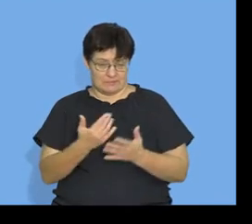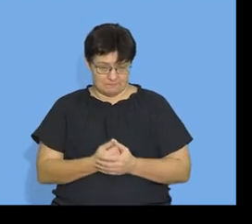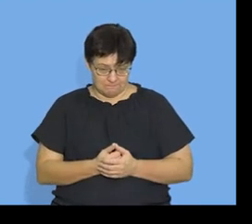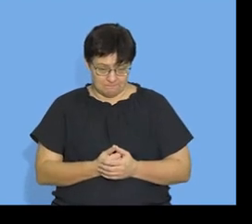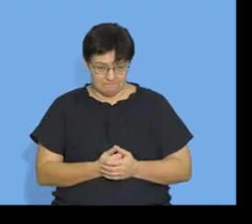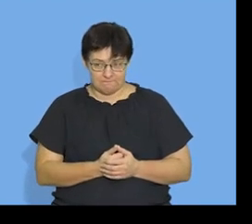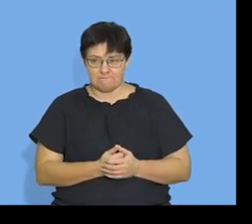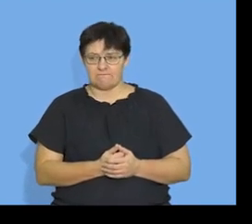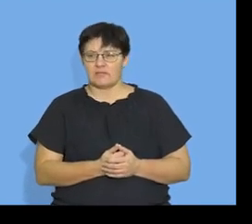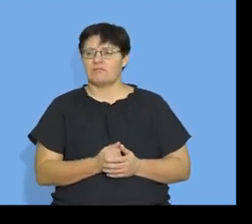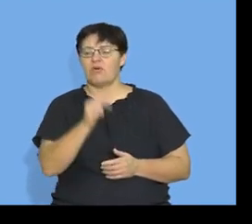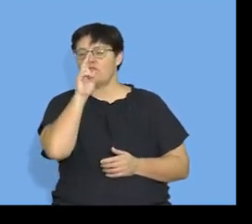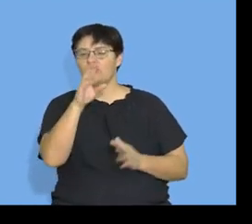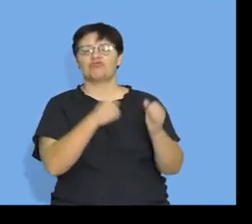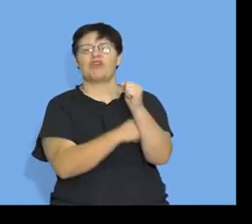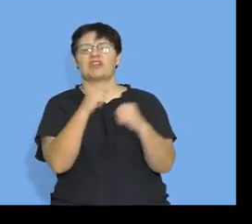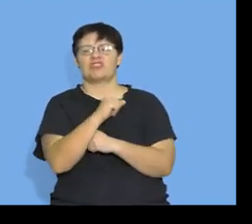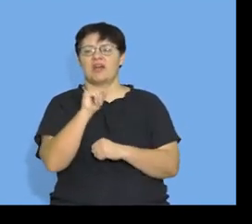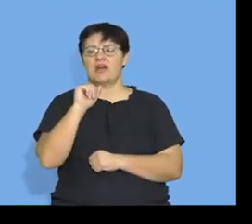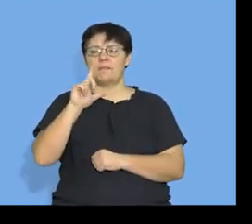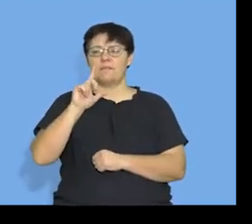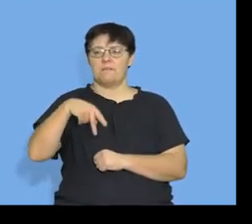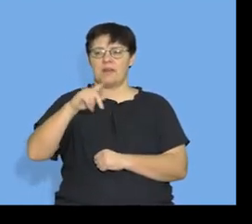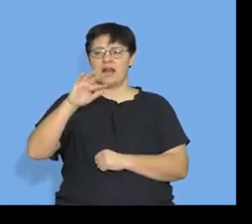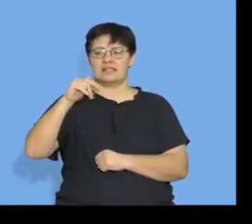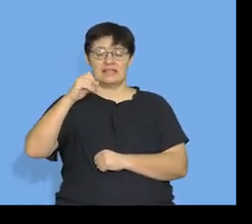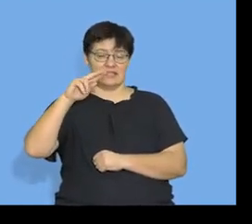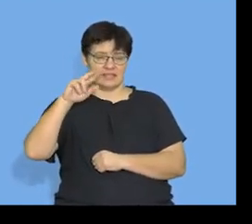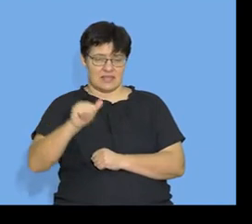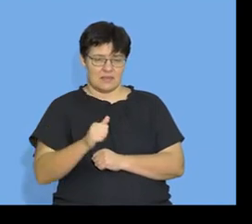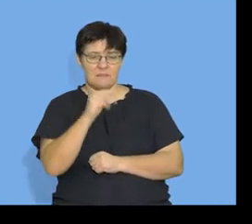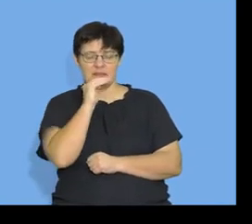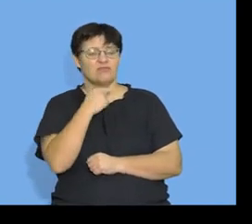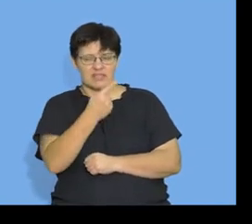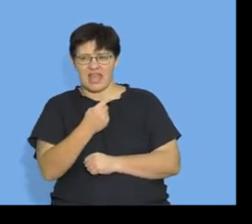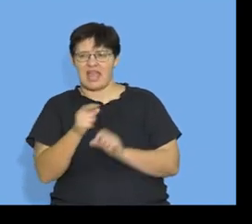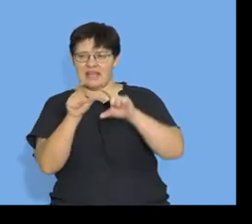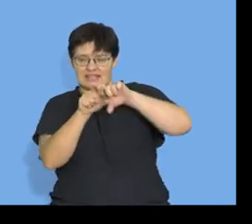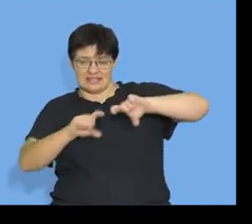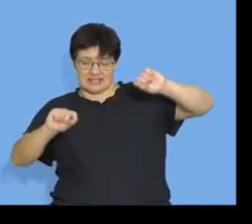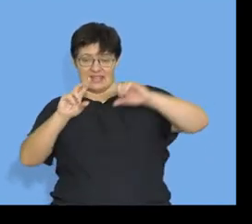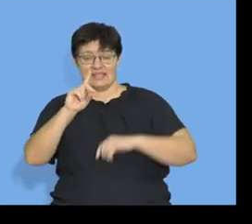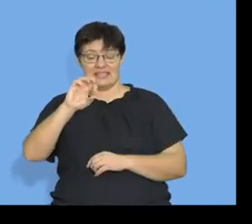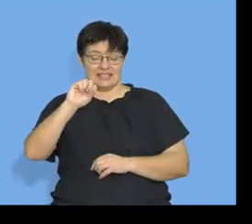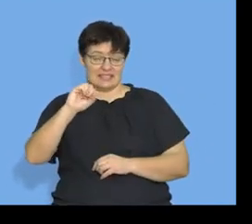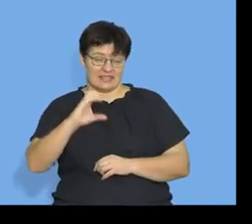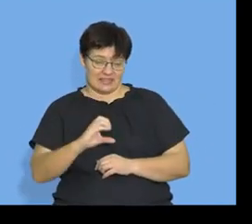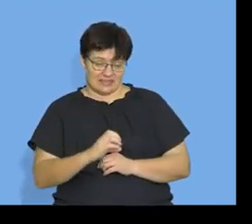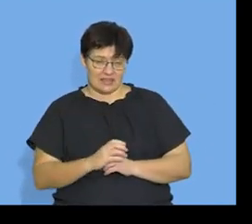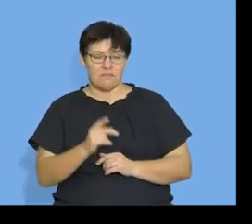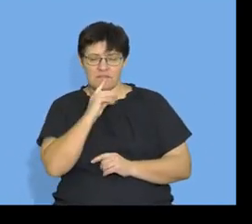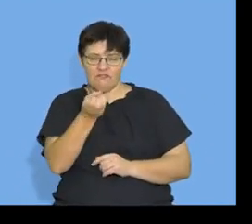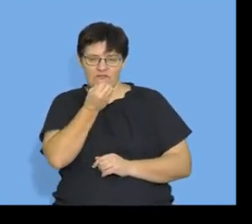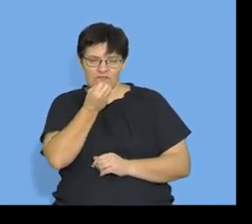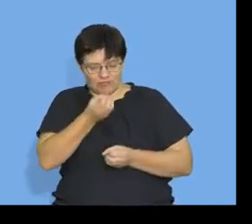are. Okay, so let's look at the structure of the placenta. As I mentioned, it's a disc-shaped structure which is important